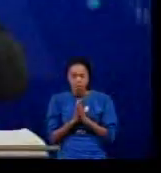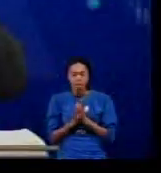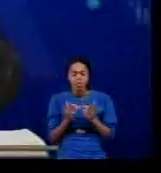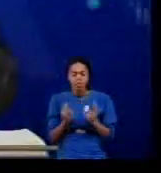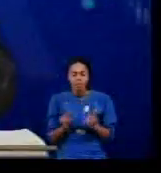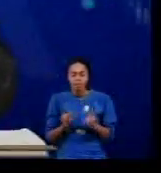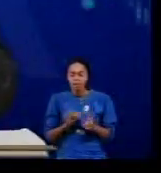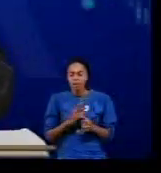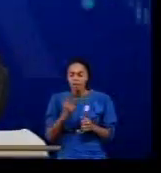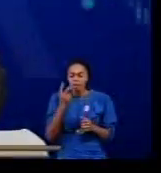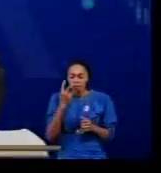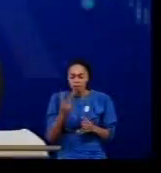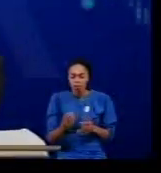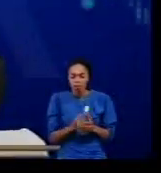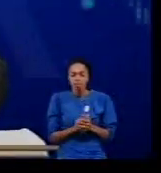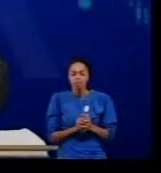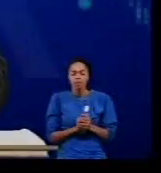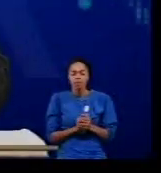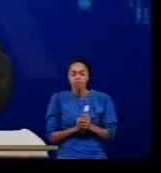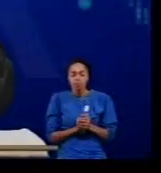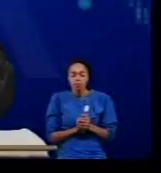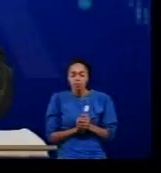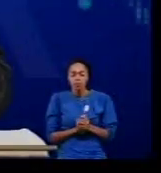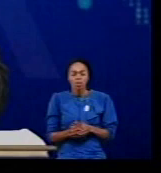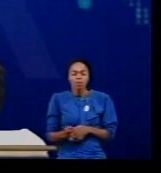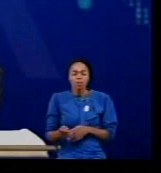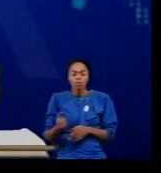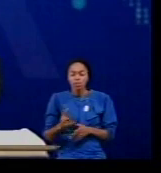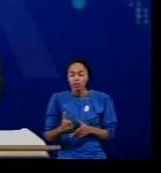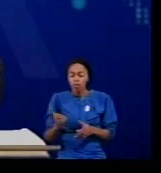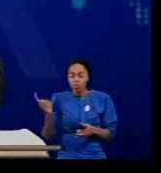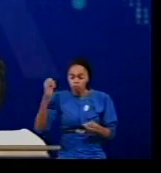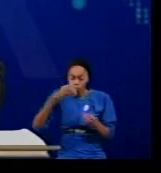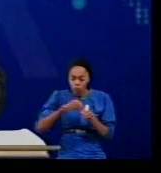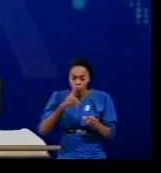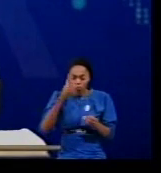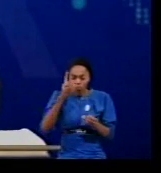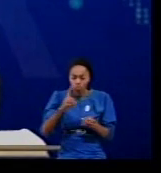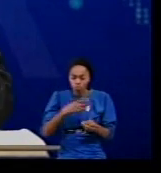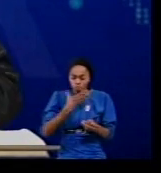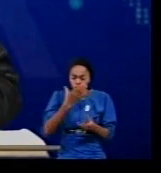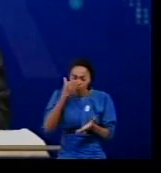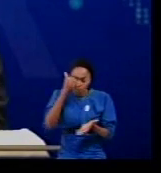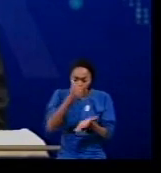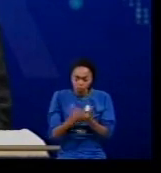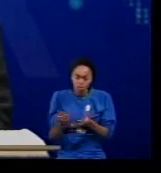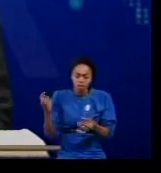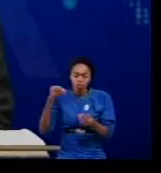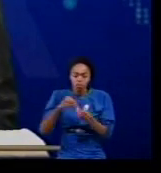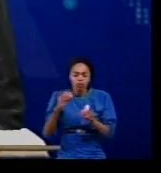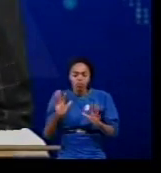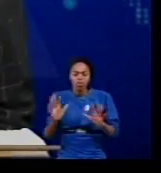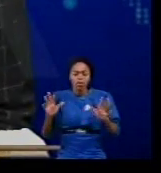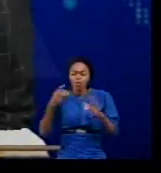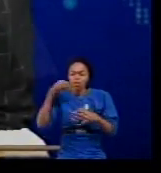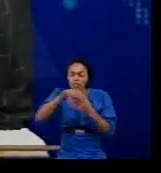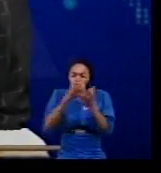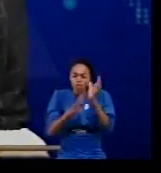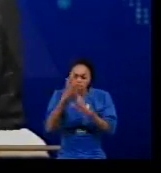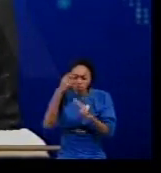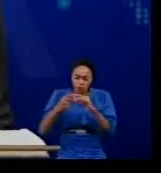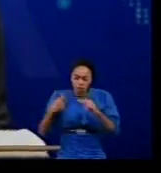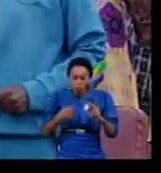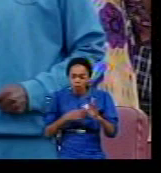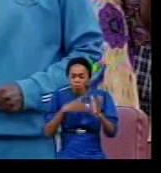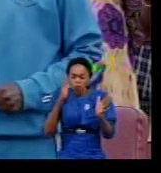of ourselves what the Lord is saying about us in Jesus' name. Look at verse 16. It says, and the Lord said